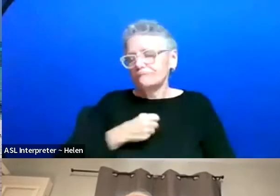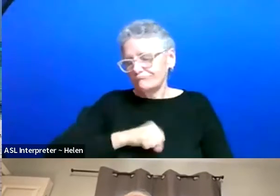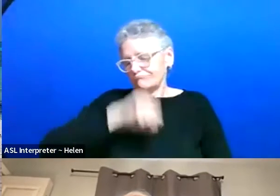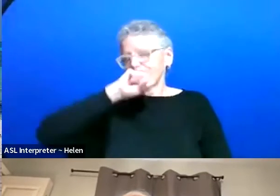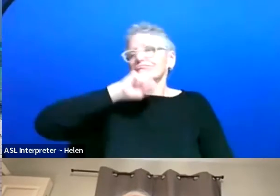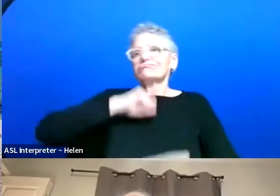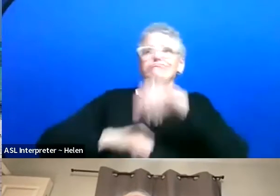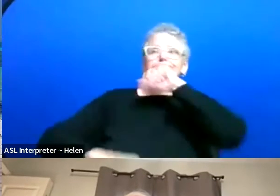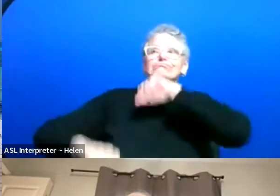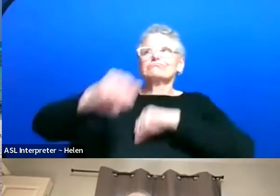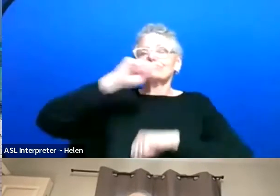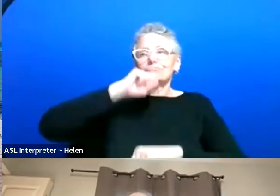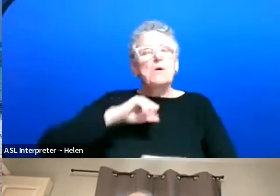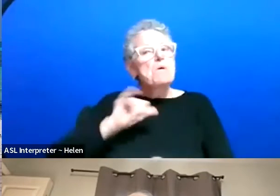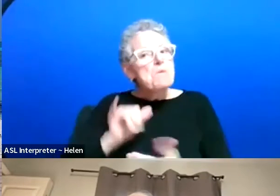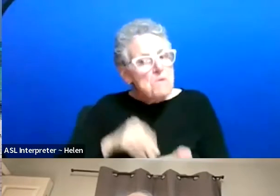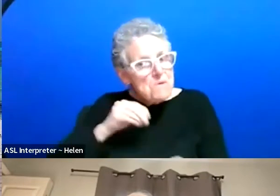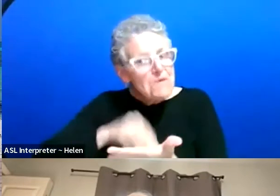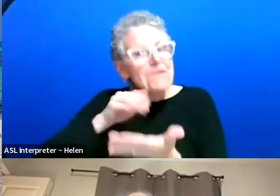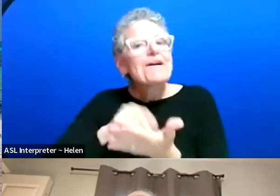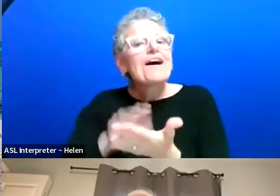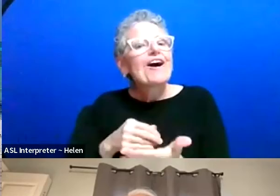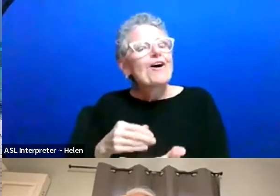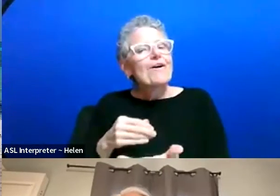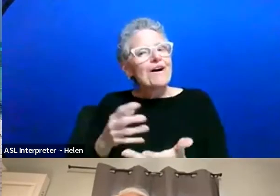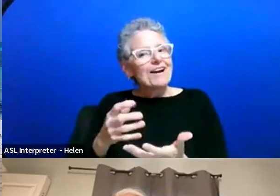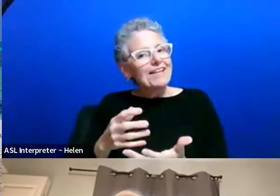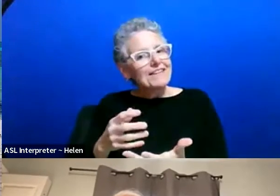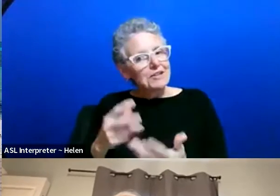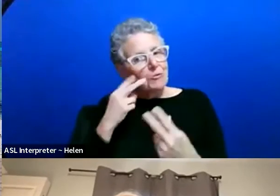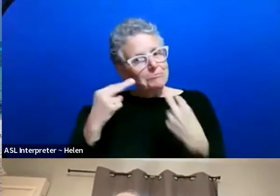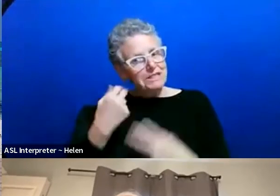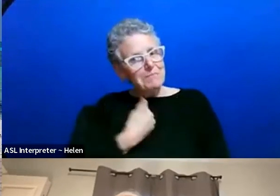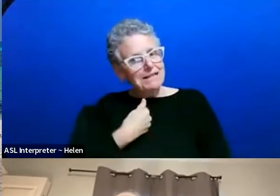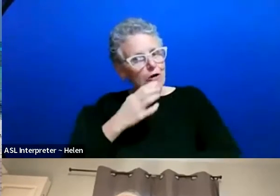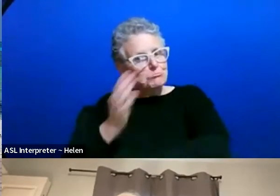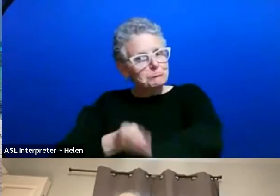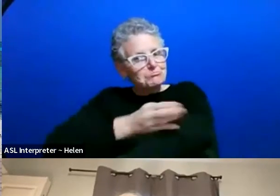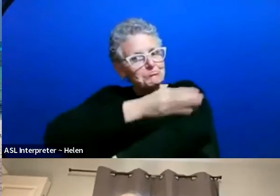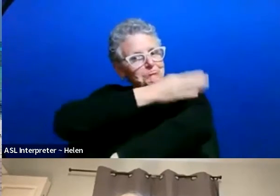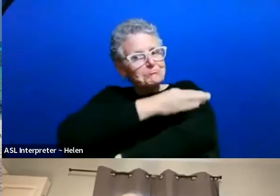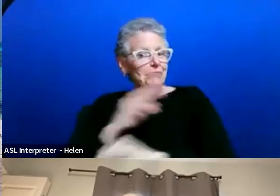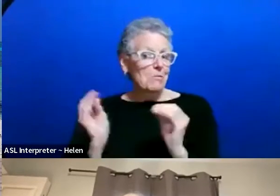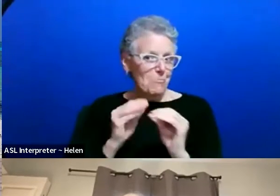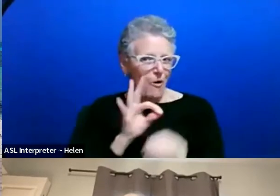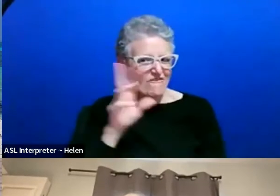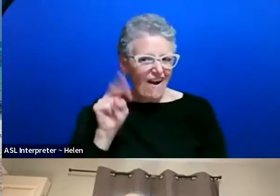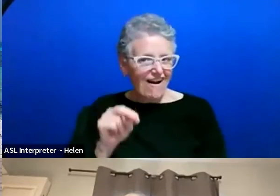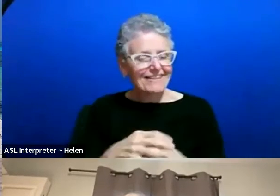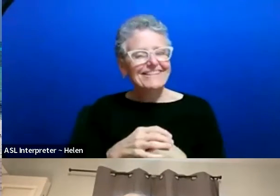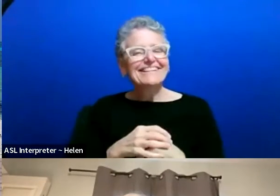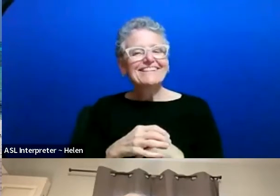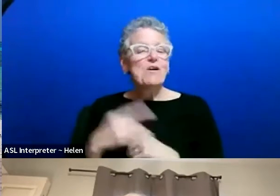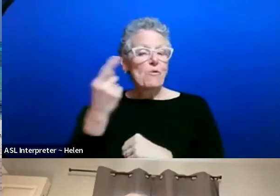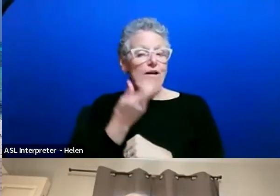learn from it, and you just like to see yourself get better. As you get better, it's more fun. It's one of the